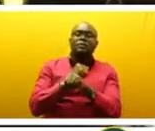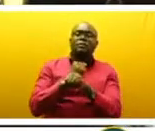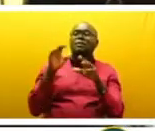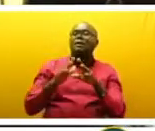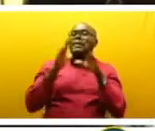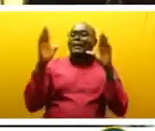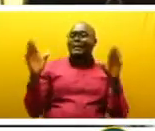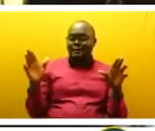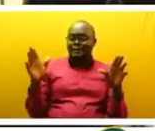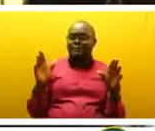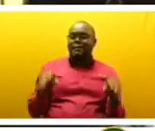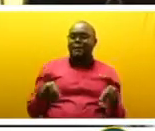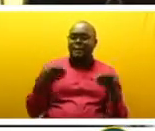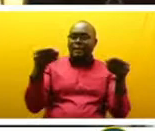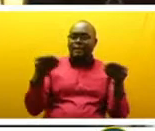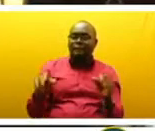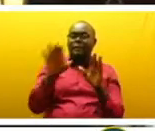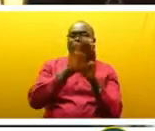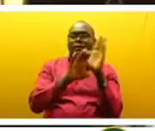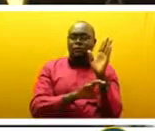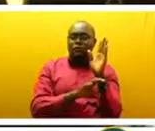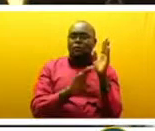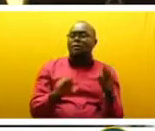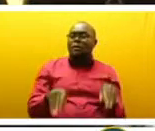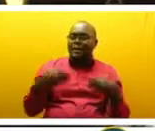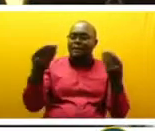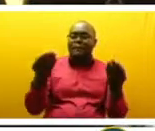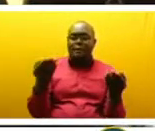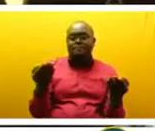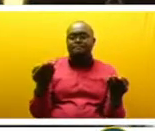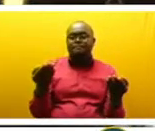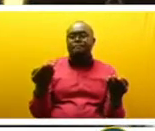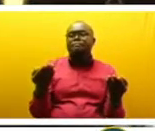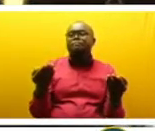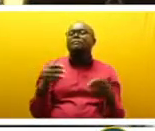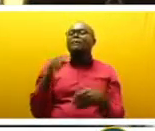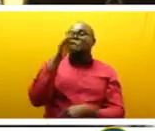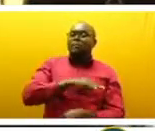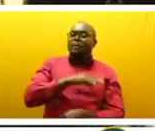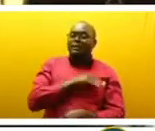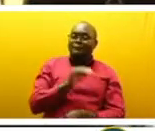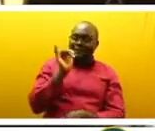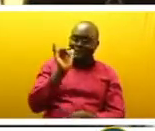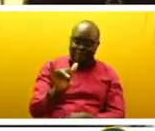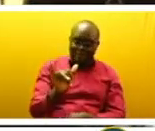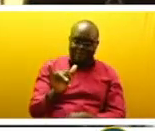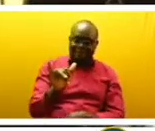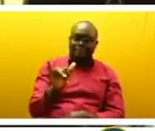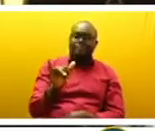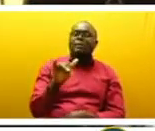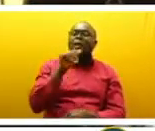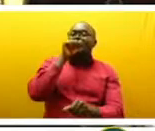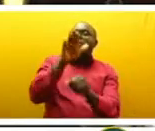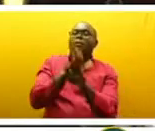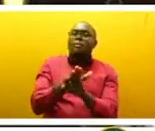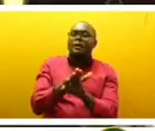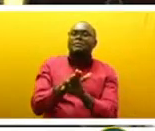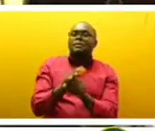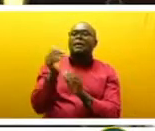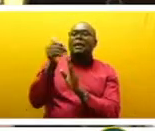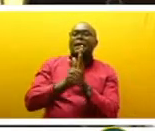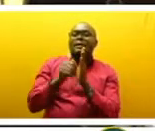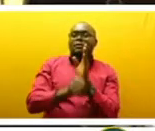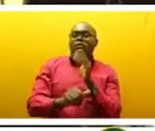greatest gift that this Constitution has given to the benefit that is promised in Article 1